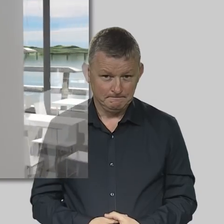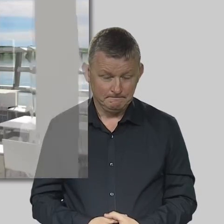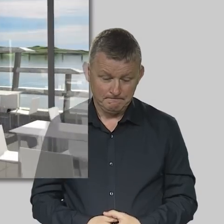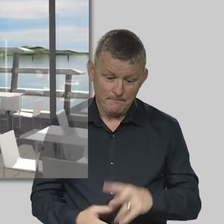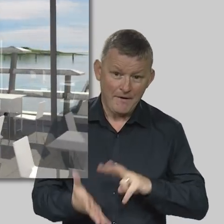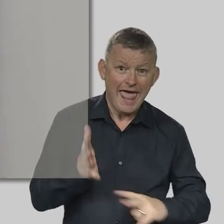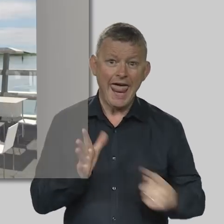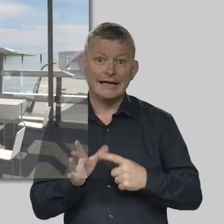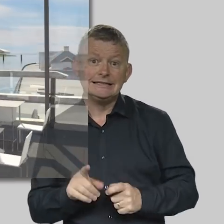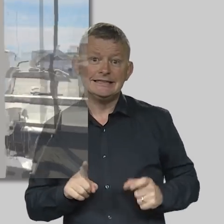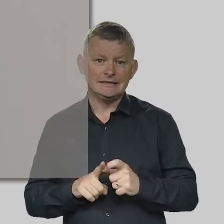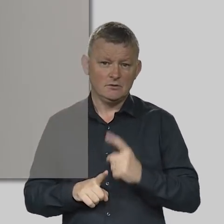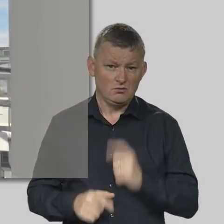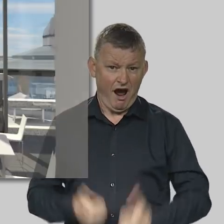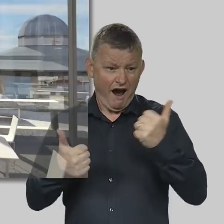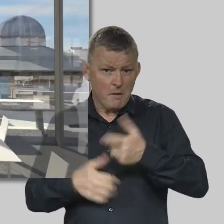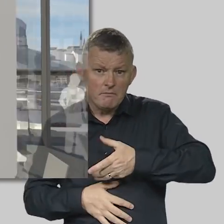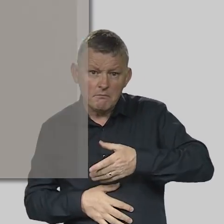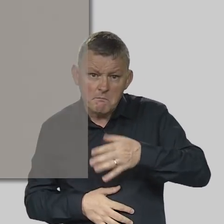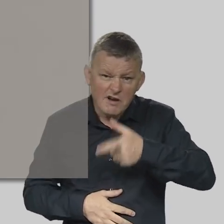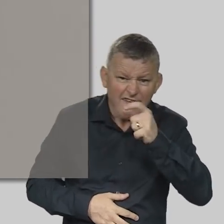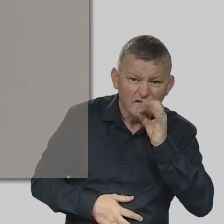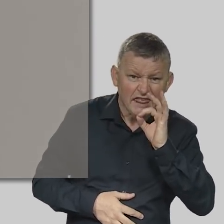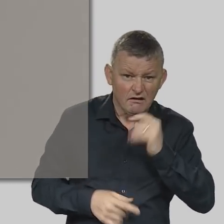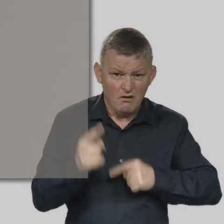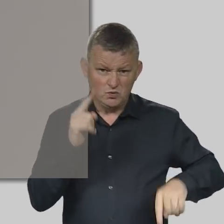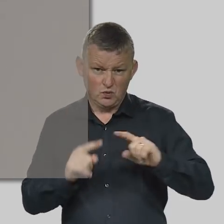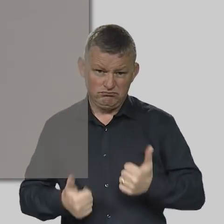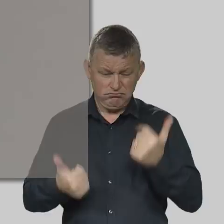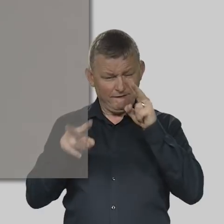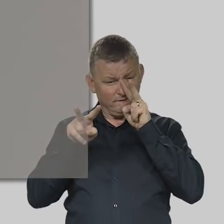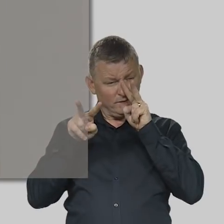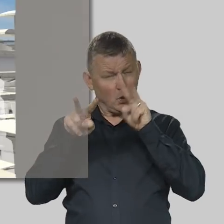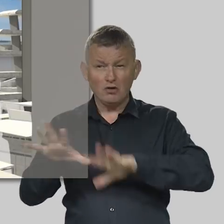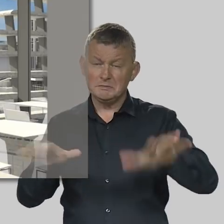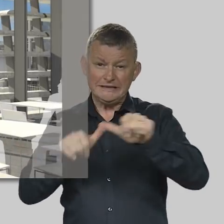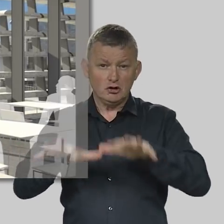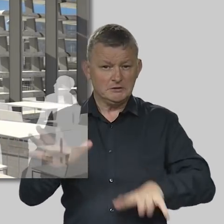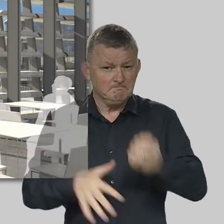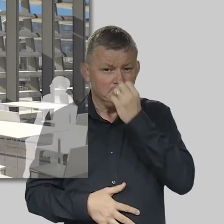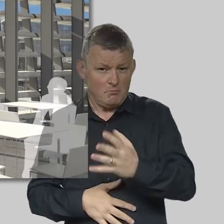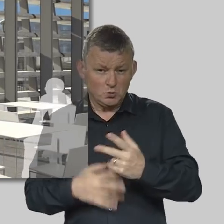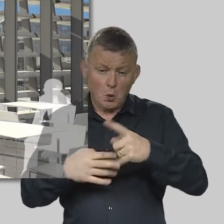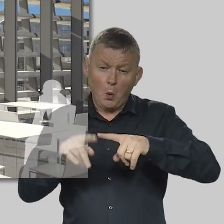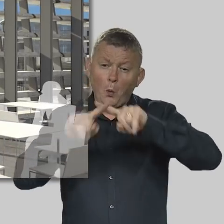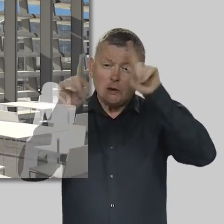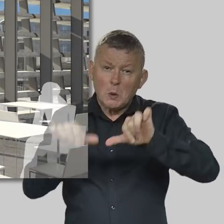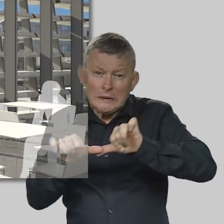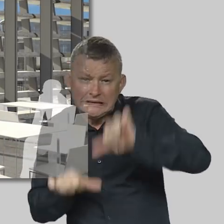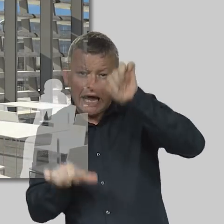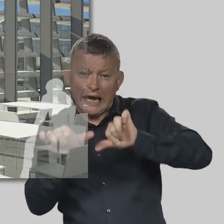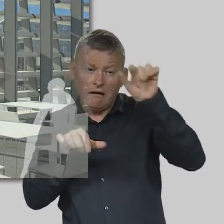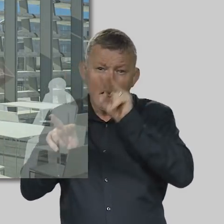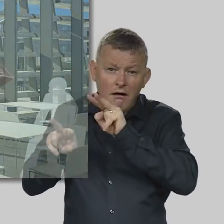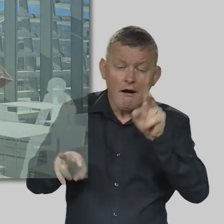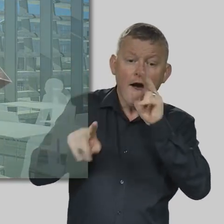The V&A Dundee will also have a cafe bar with one of the most enviable views in the country. The full-height windows will look out onto the Discovery and